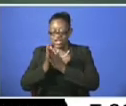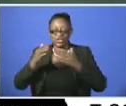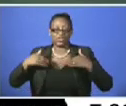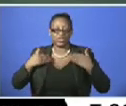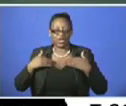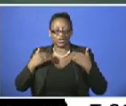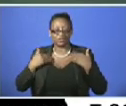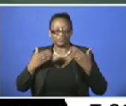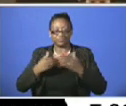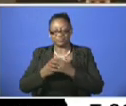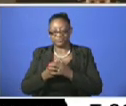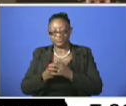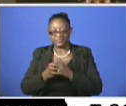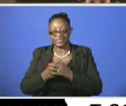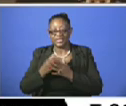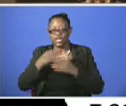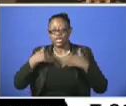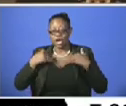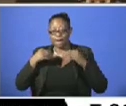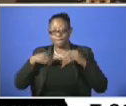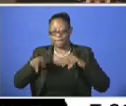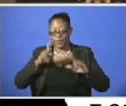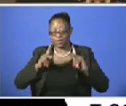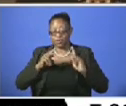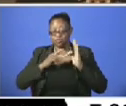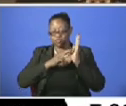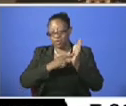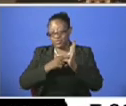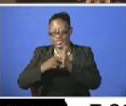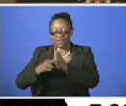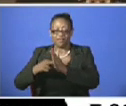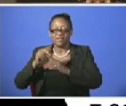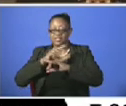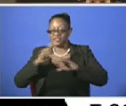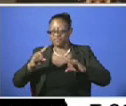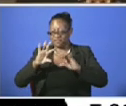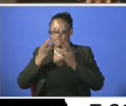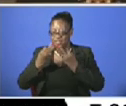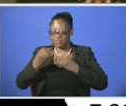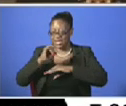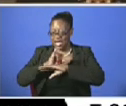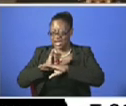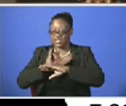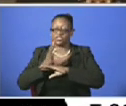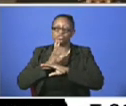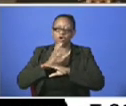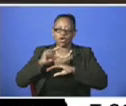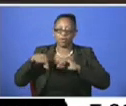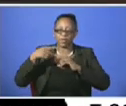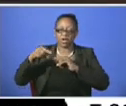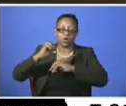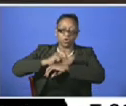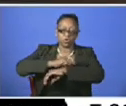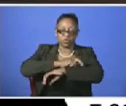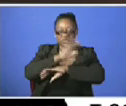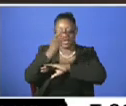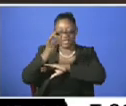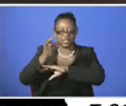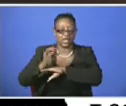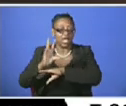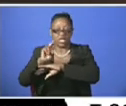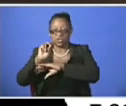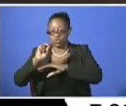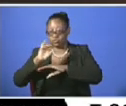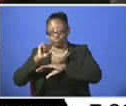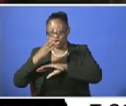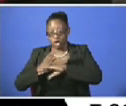for Reemergence. Young people representing various family islands focused on a number of issues, with COVID-19 and unemployment